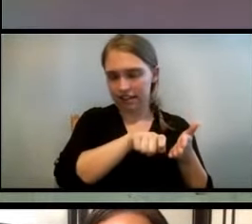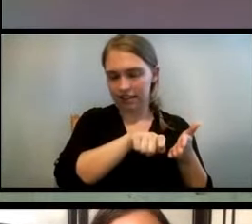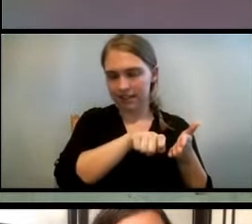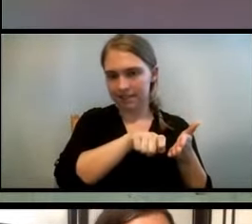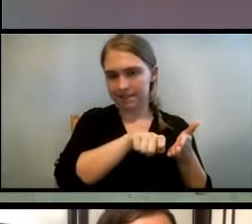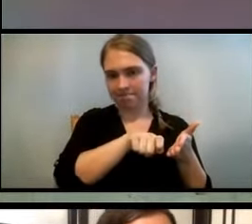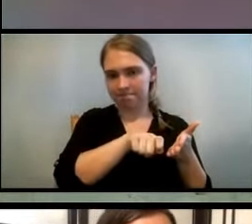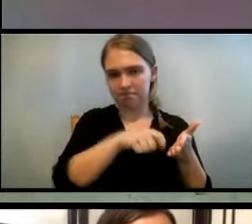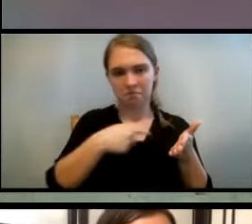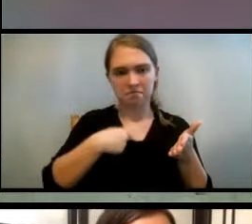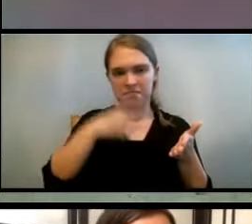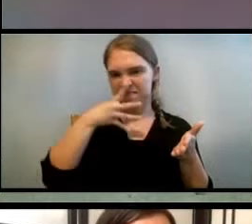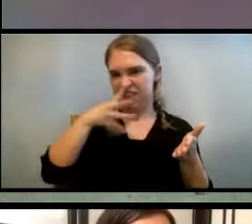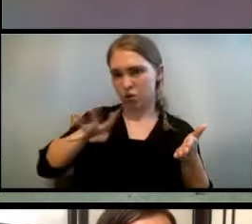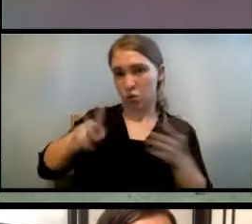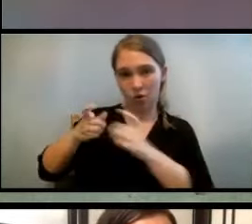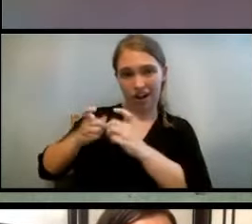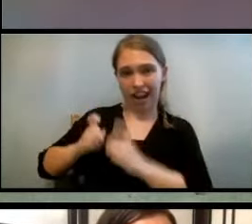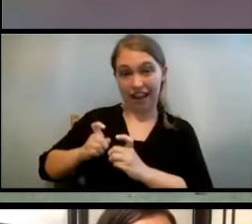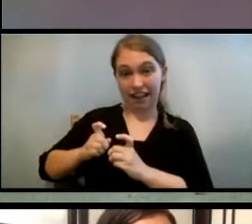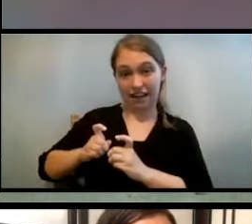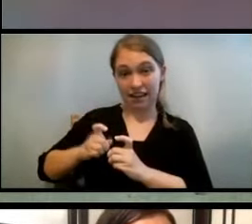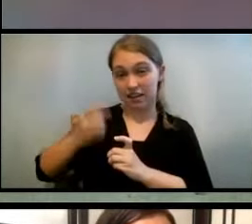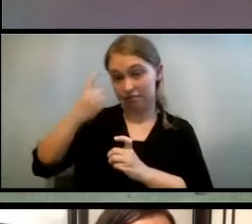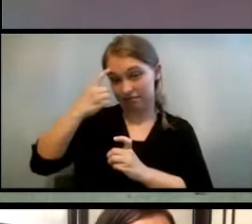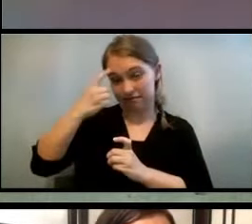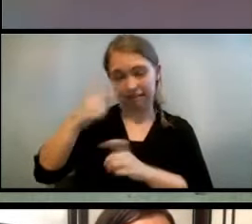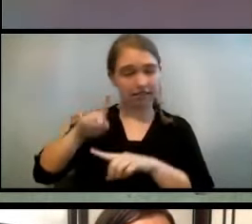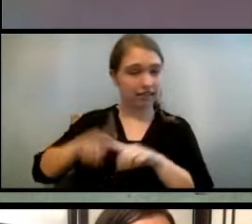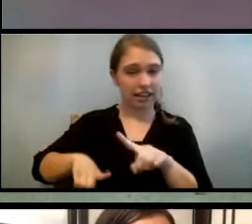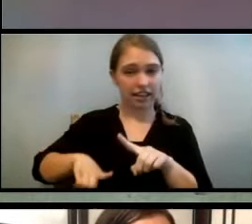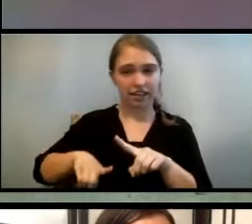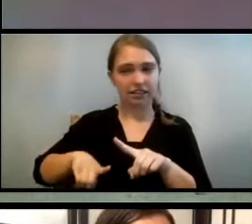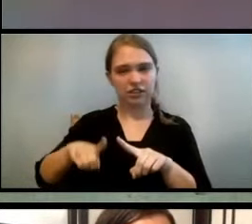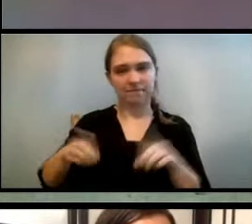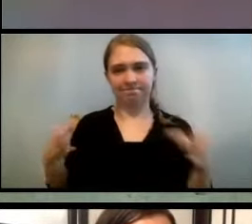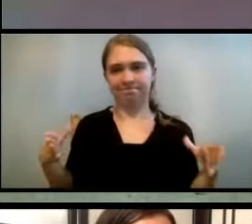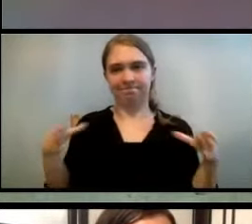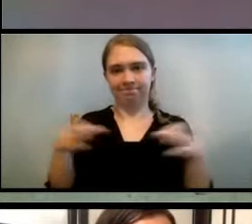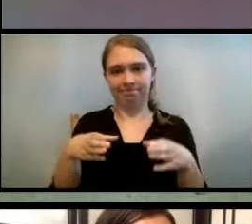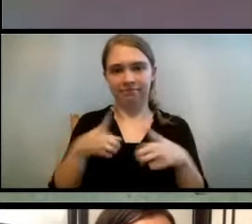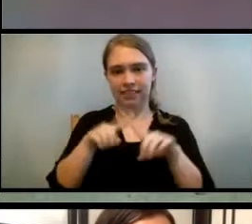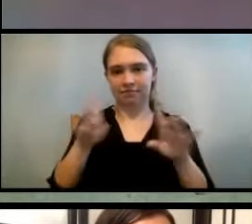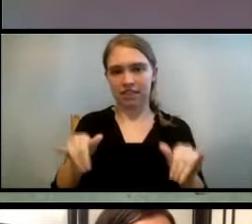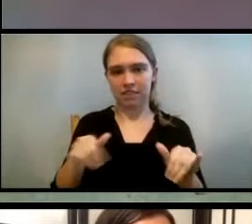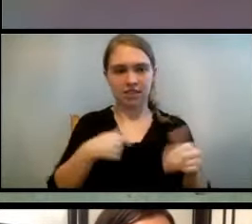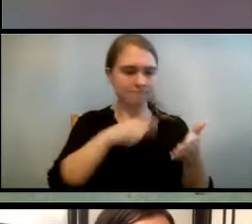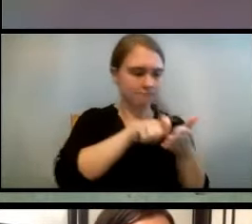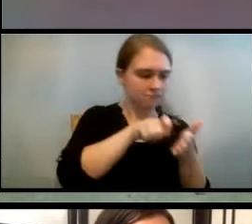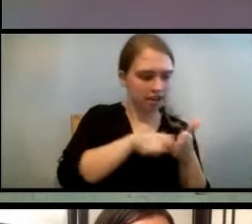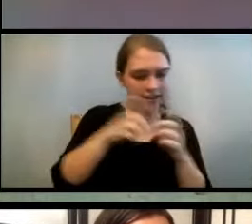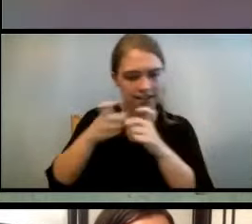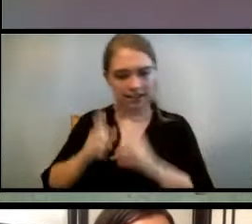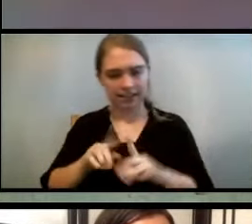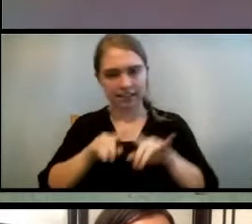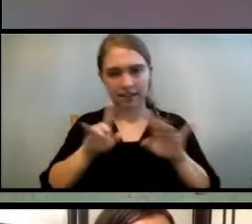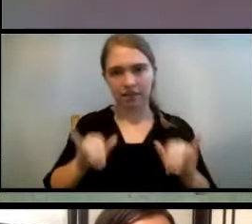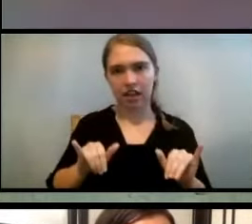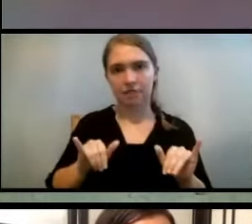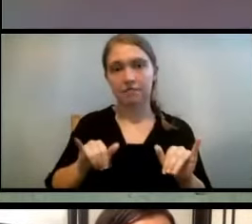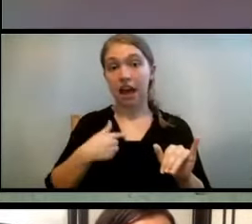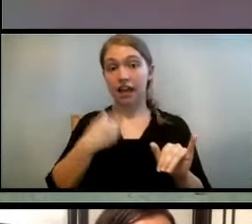switch out to edit. And when I'm editing, same. So what I found is that I need to give